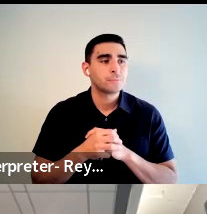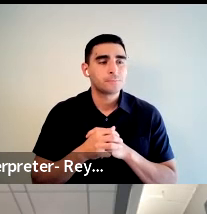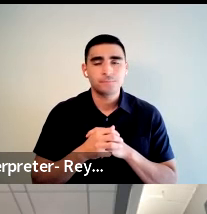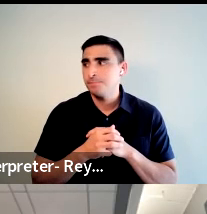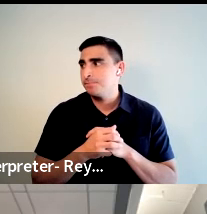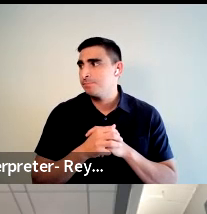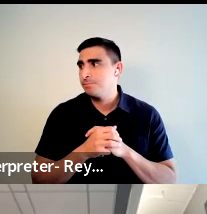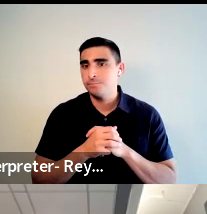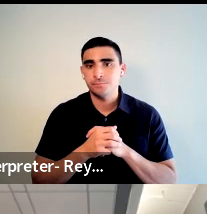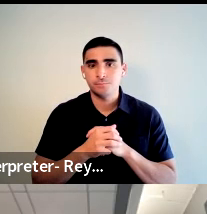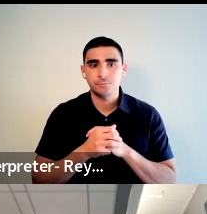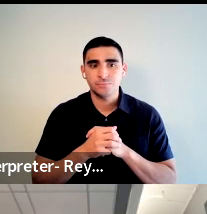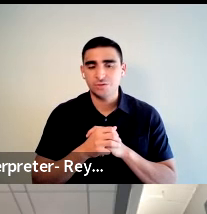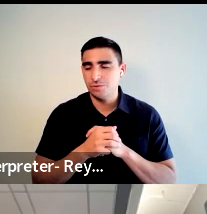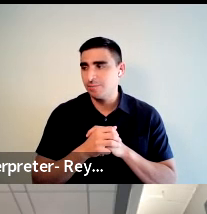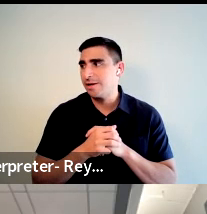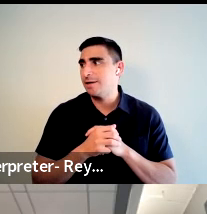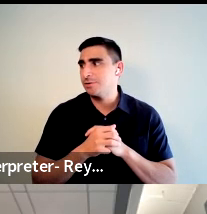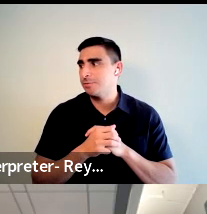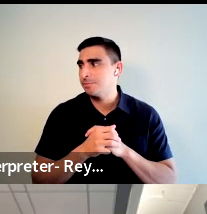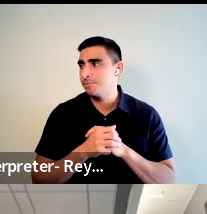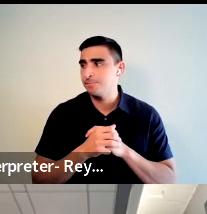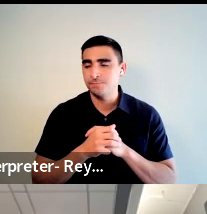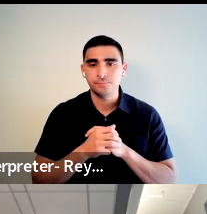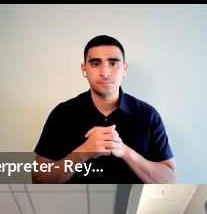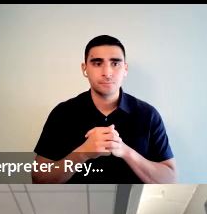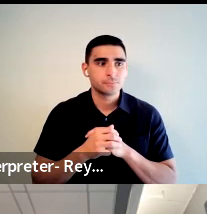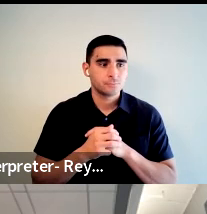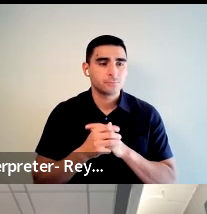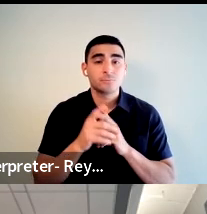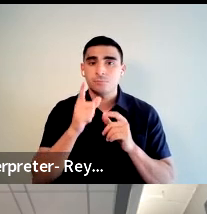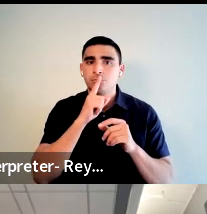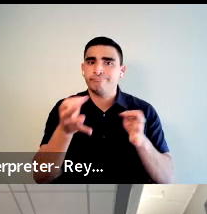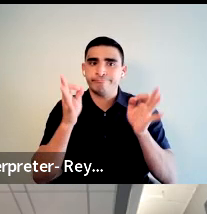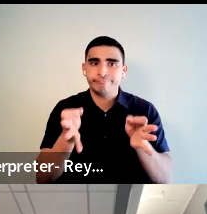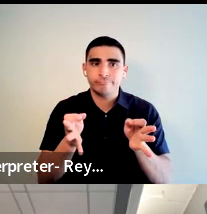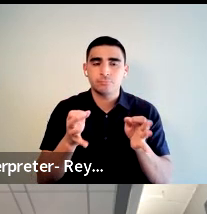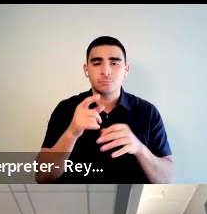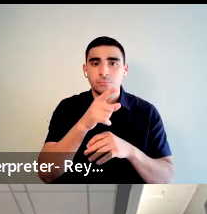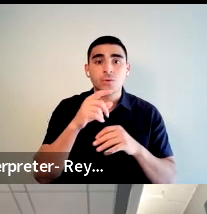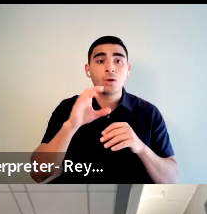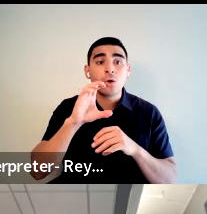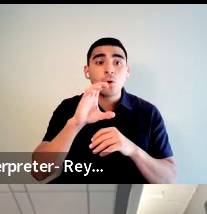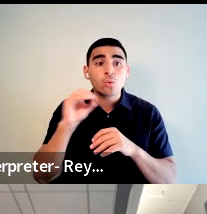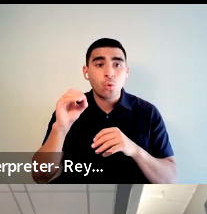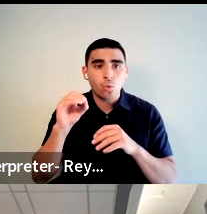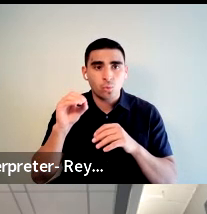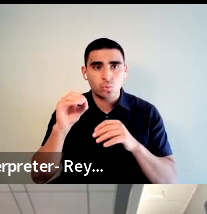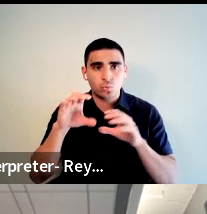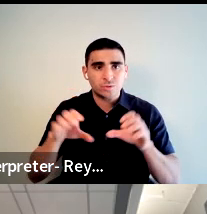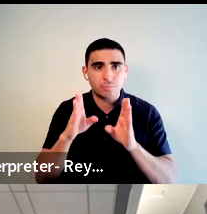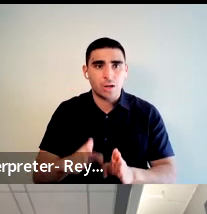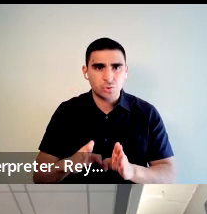Can I respond to that as a team member? Absolutely, the co-responder model is essential, that there's